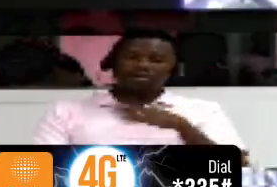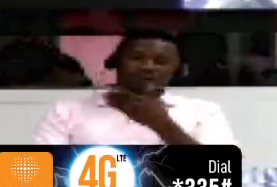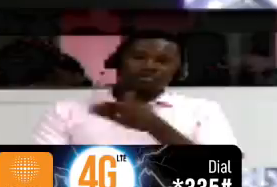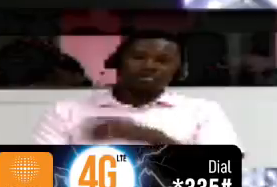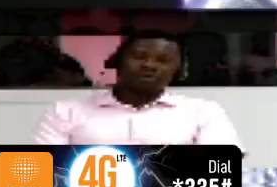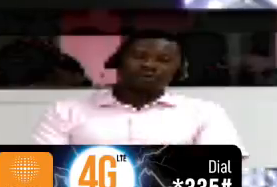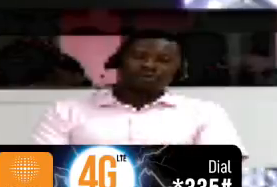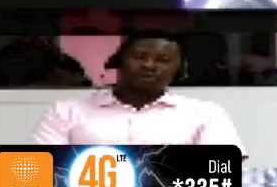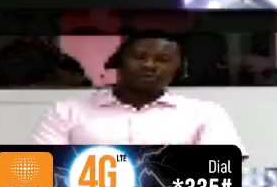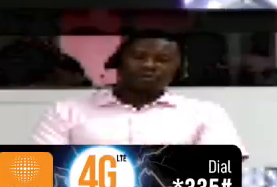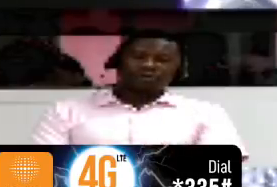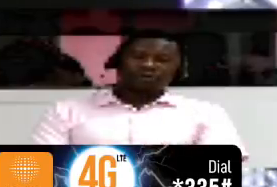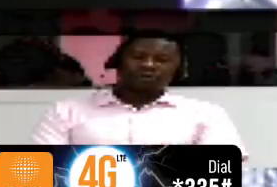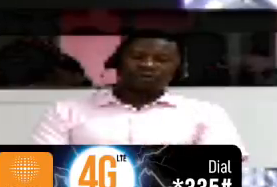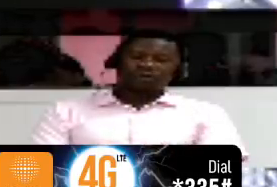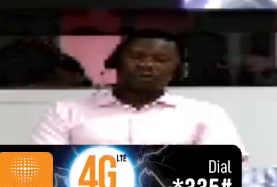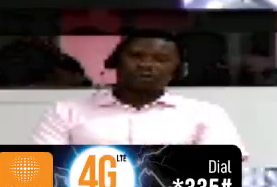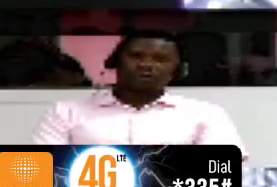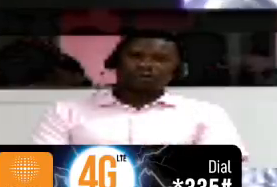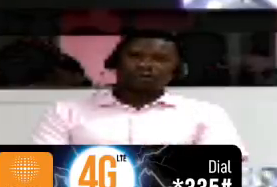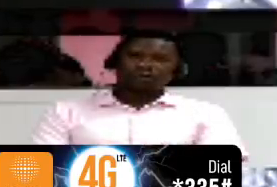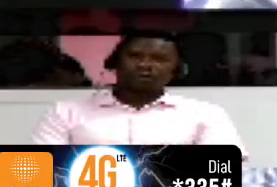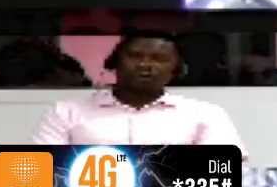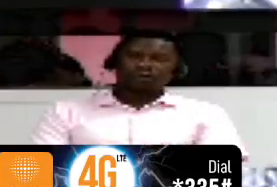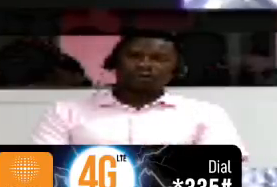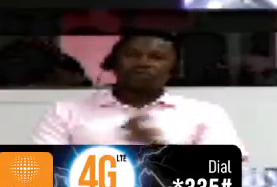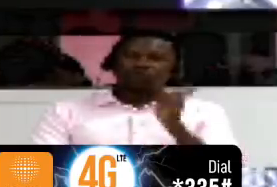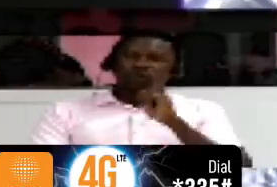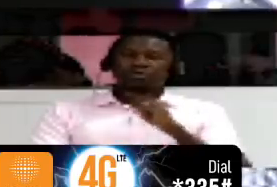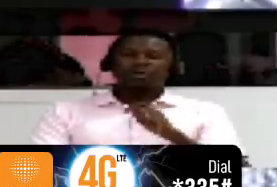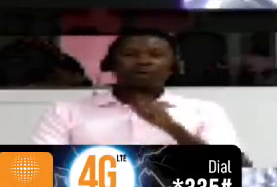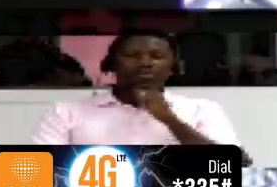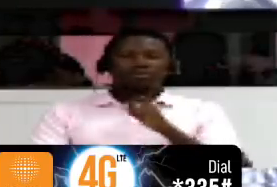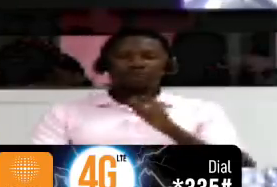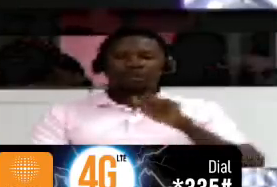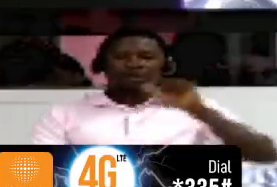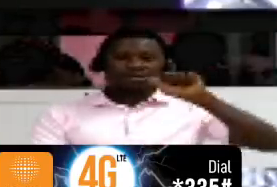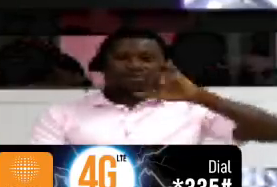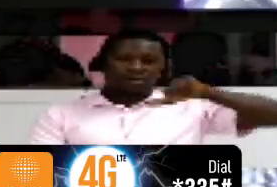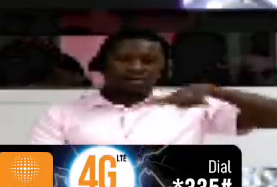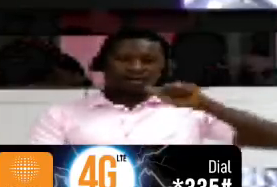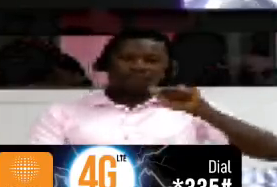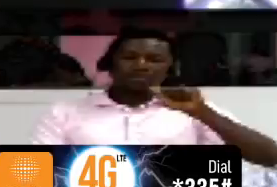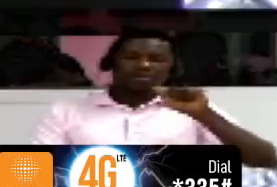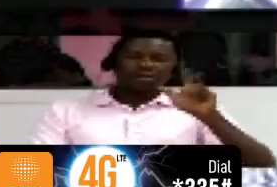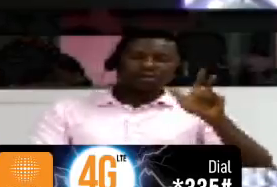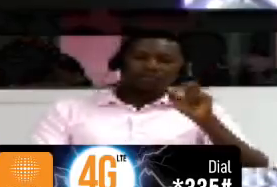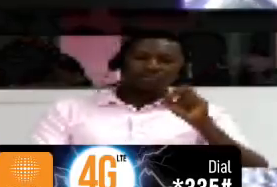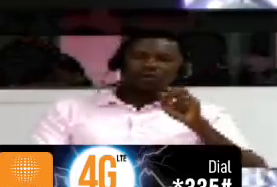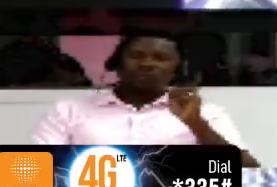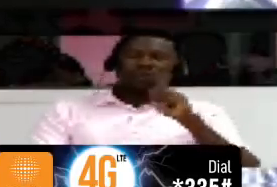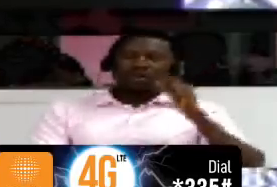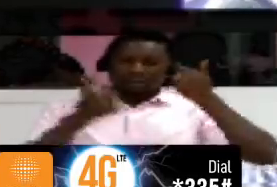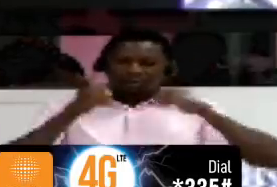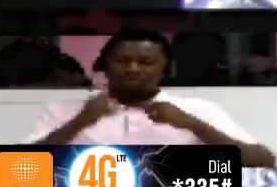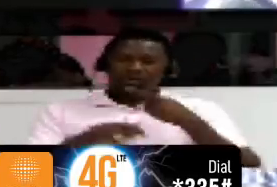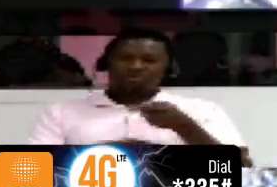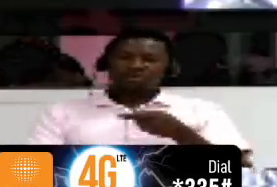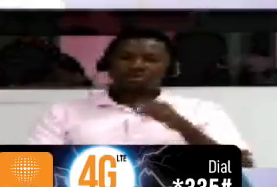What was Mr. Ajawa's reaction to what happened to Mr. Barry Ibrahima?